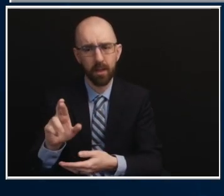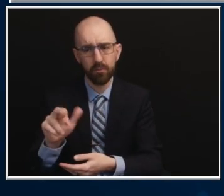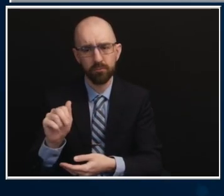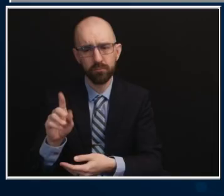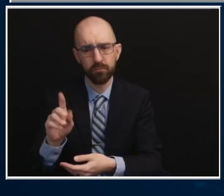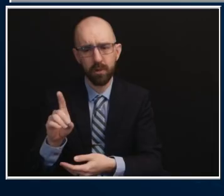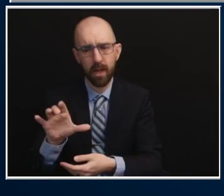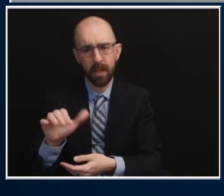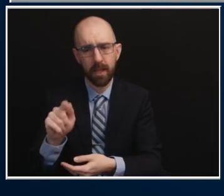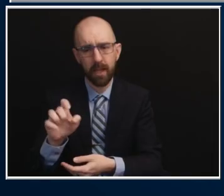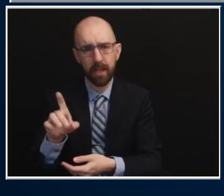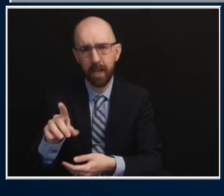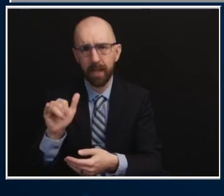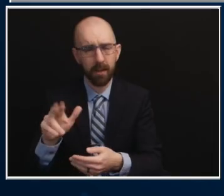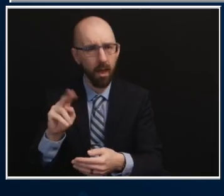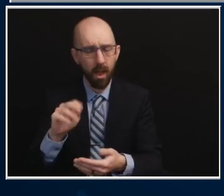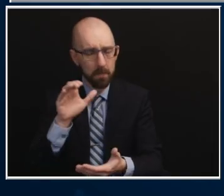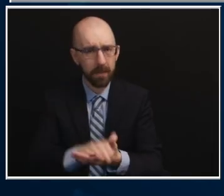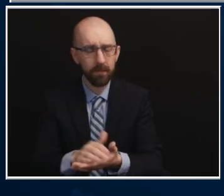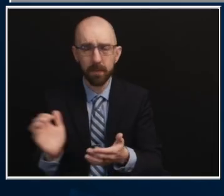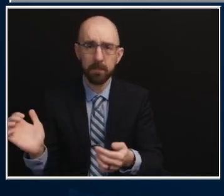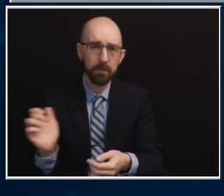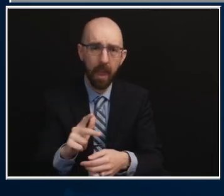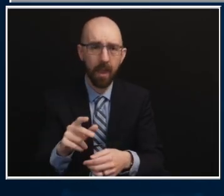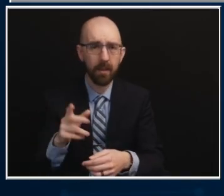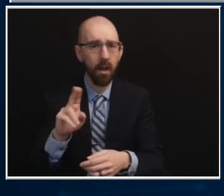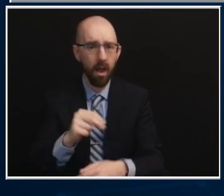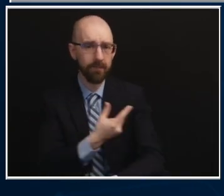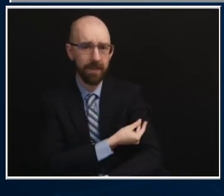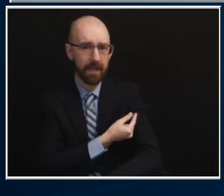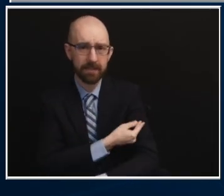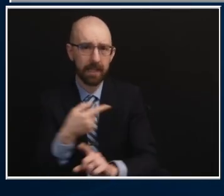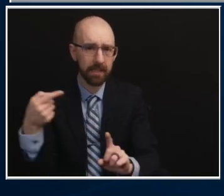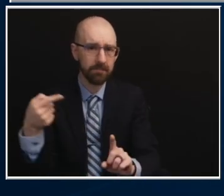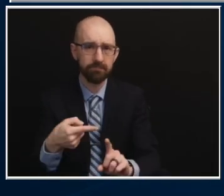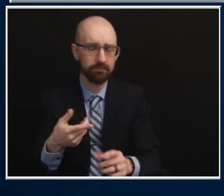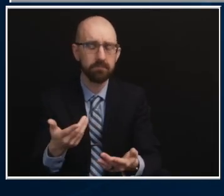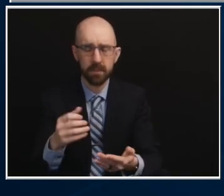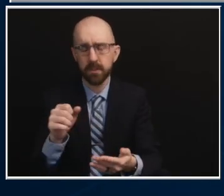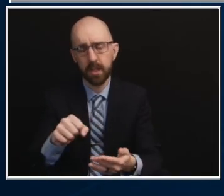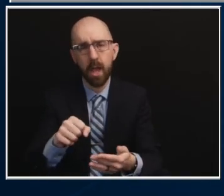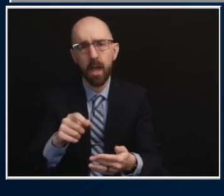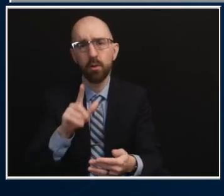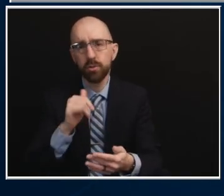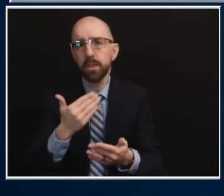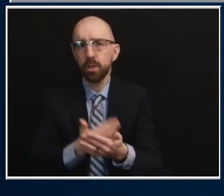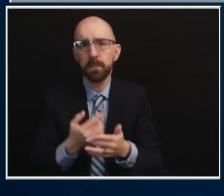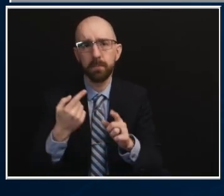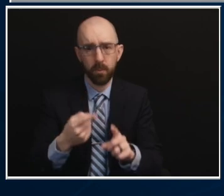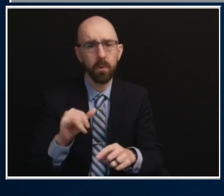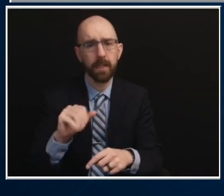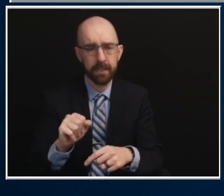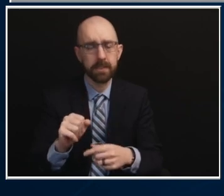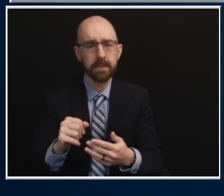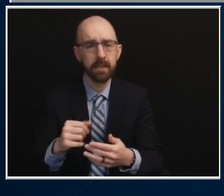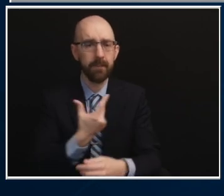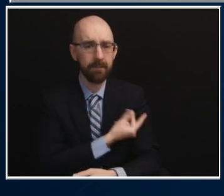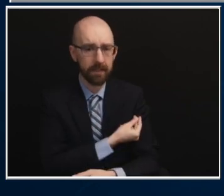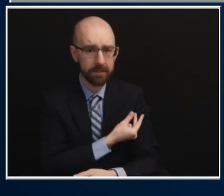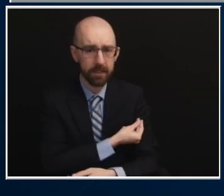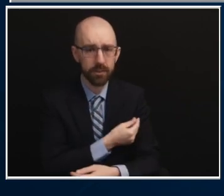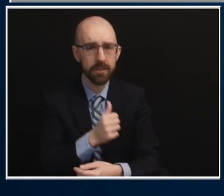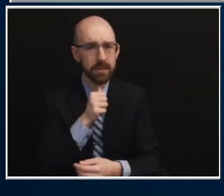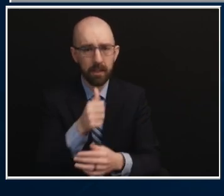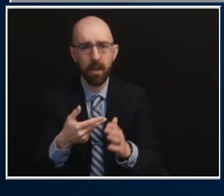it's come back because I'm unvaccinated mostly. Yep. But yeah, I think it's a really good point is that vaccination does not